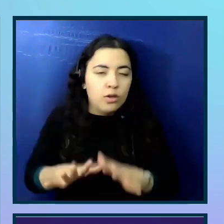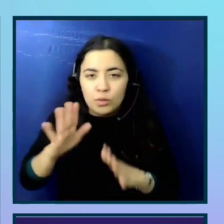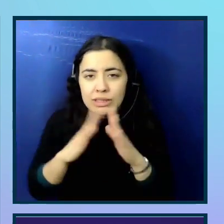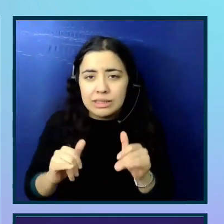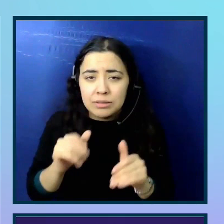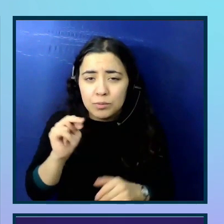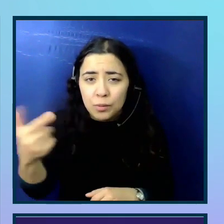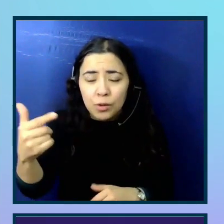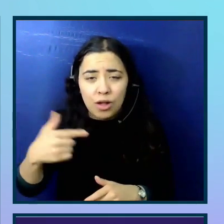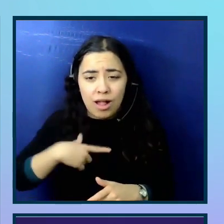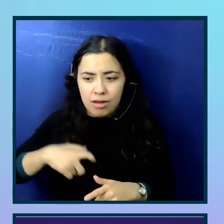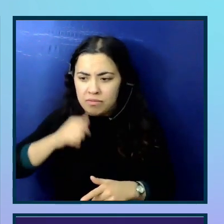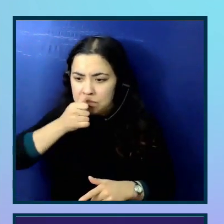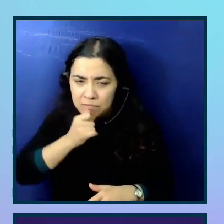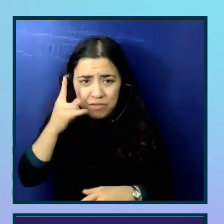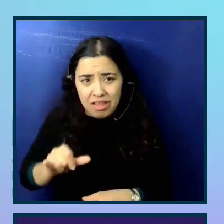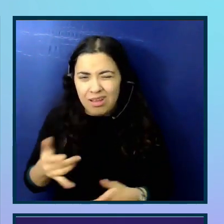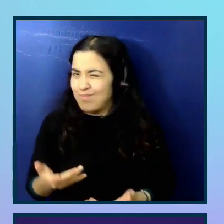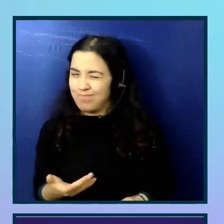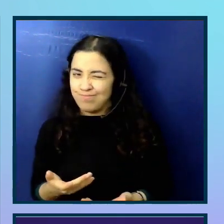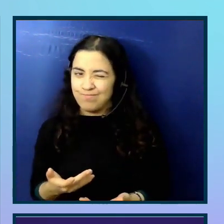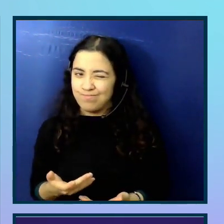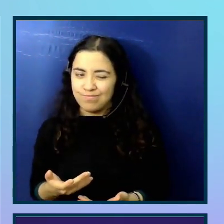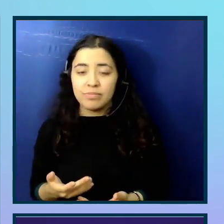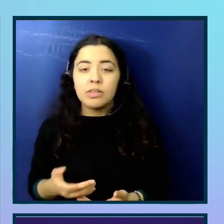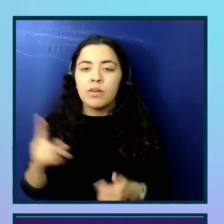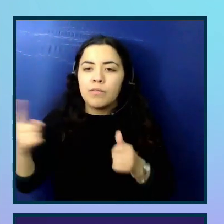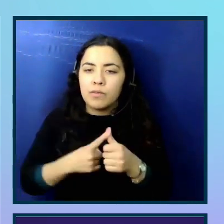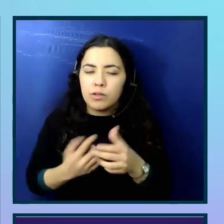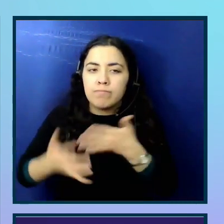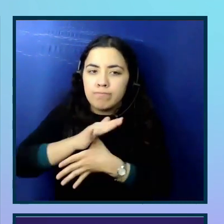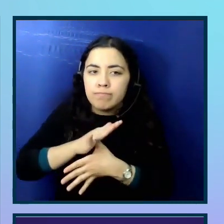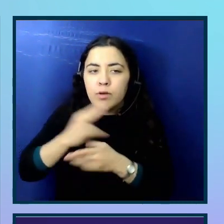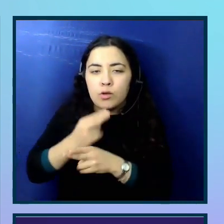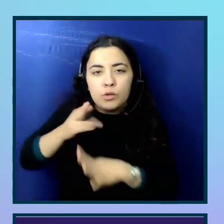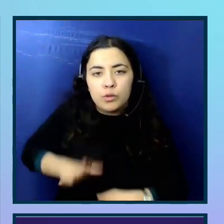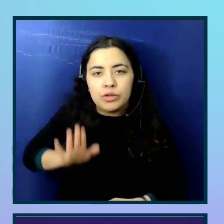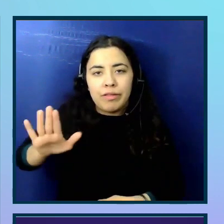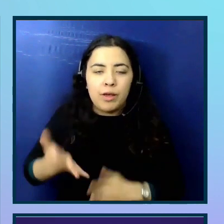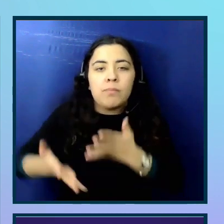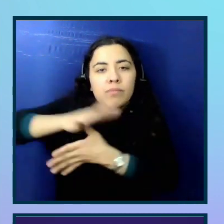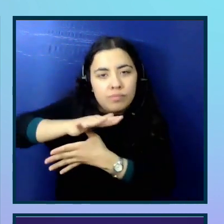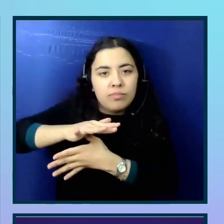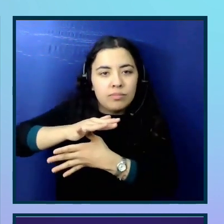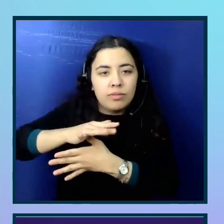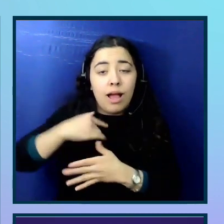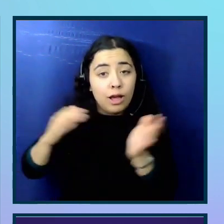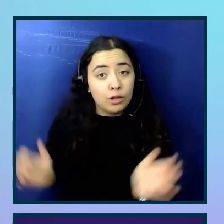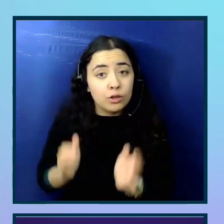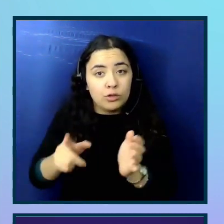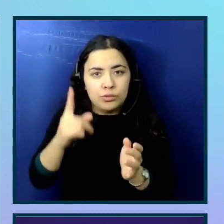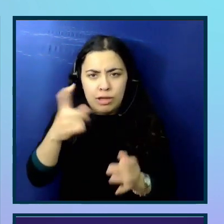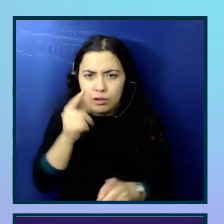systems. So think user first logic. So like things that I like to ask myself, and I encourage you to ask yourself,